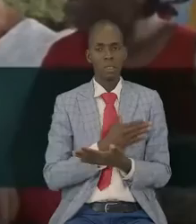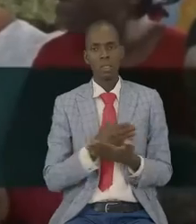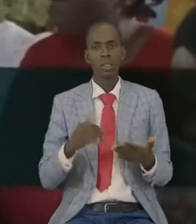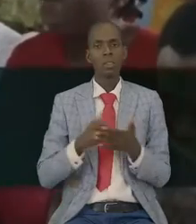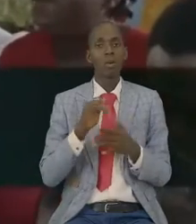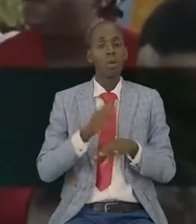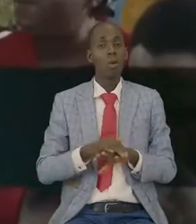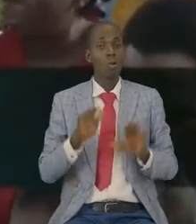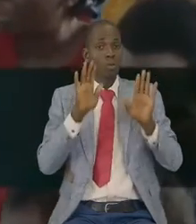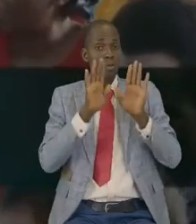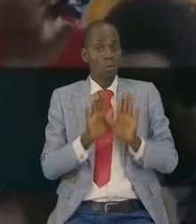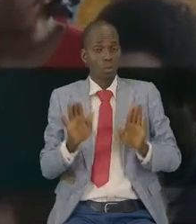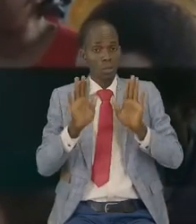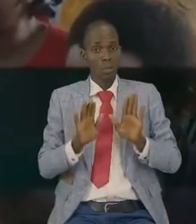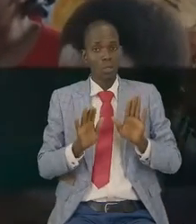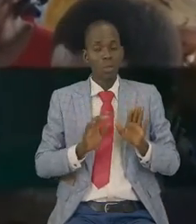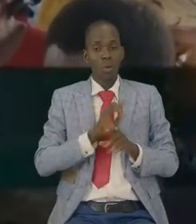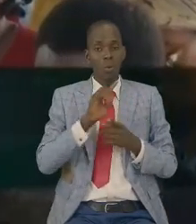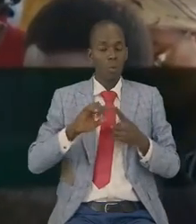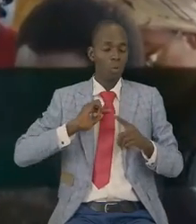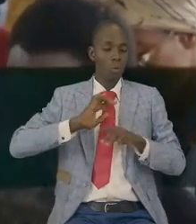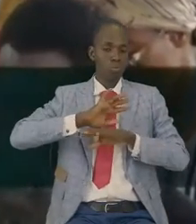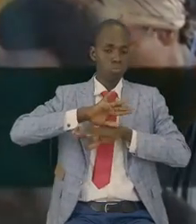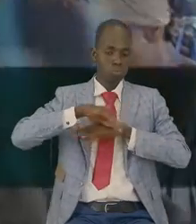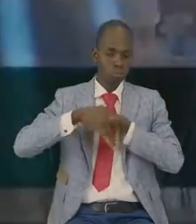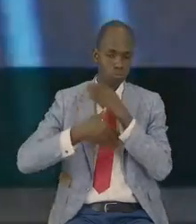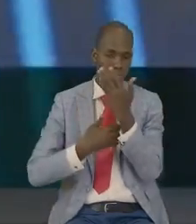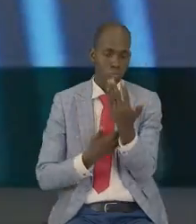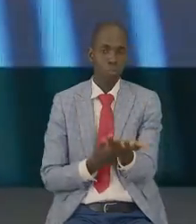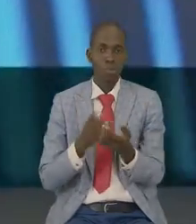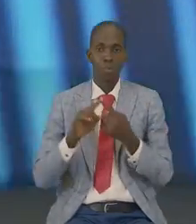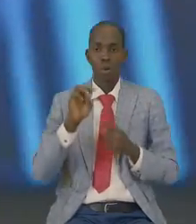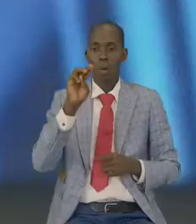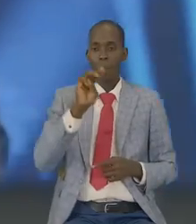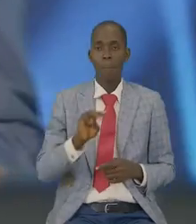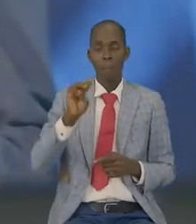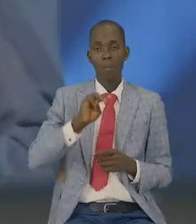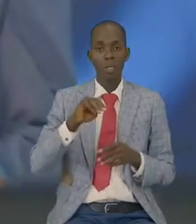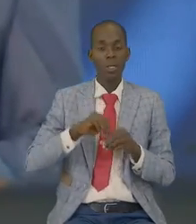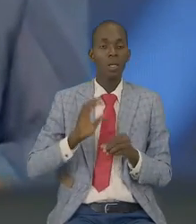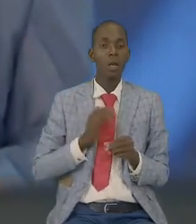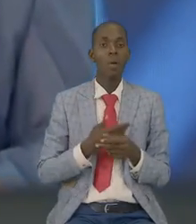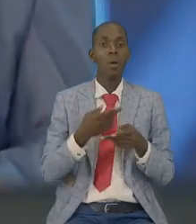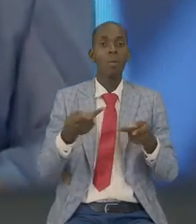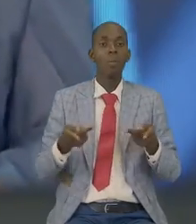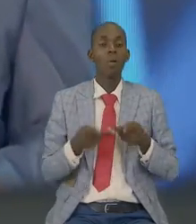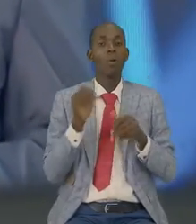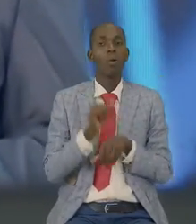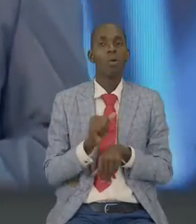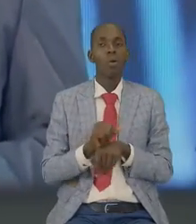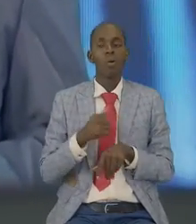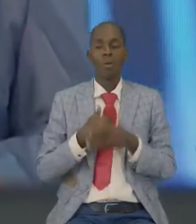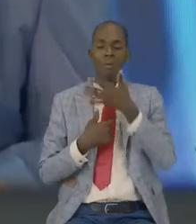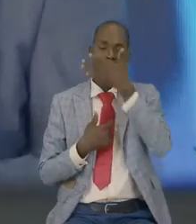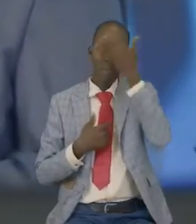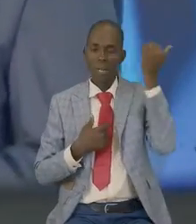we cross over to Monday in our places of work, we leave the song in the